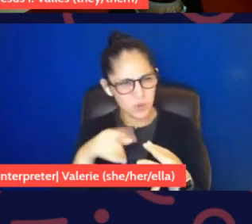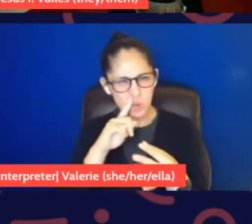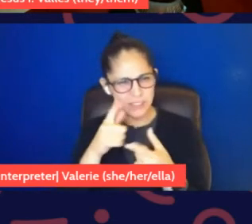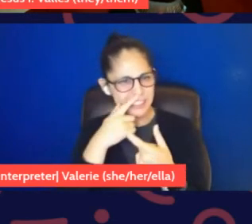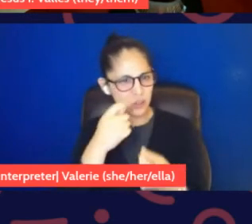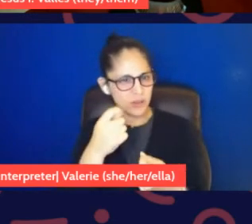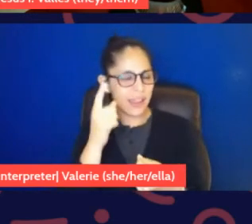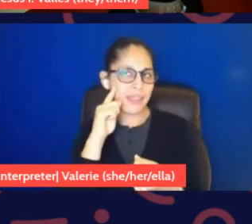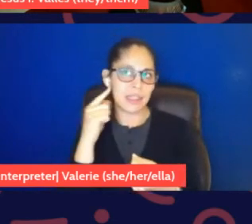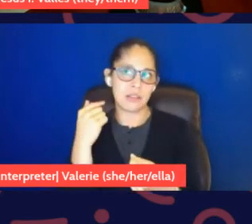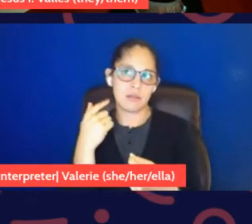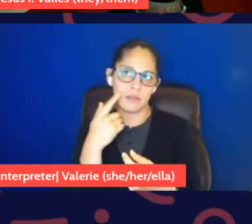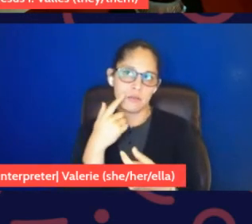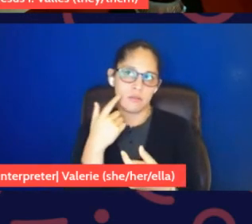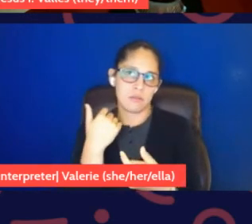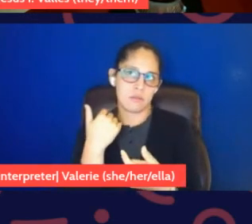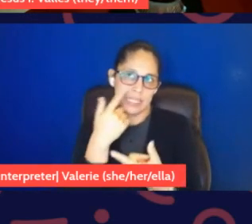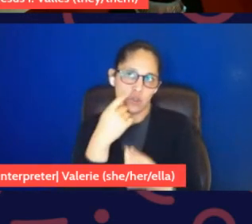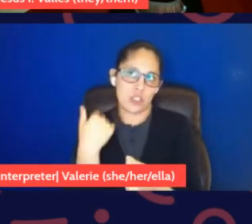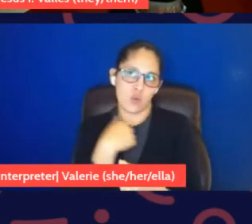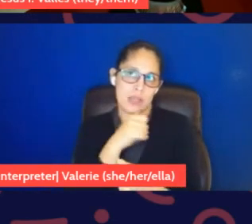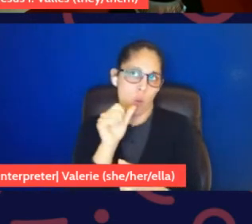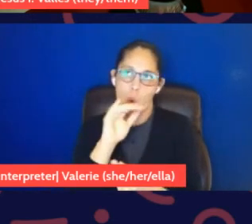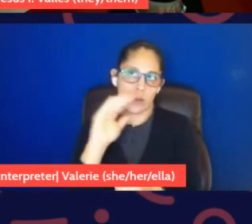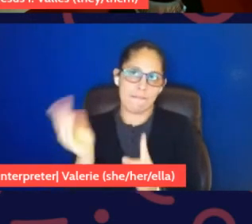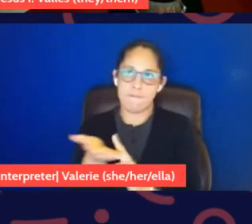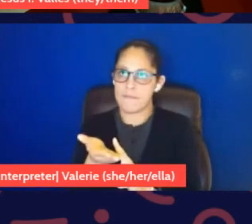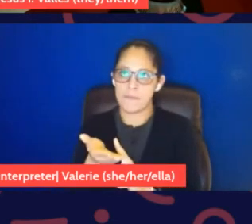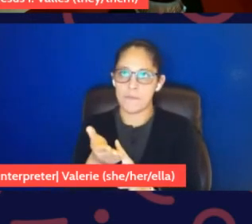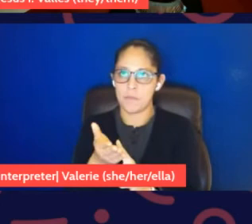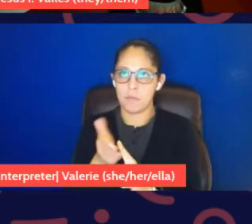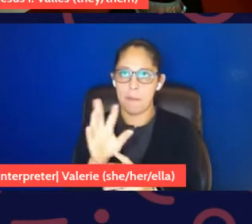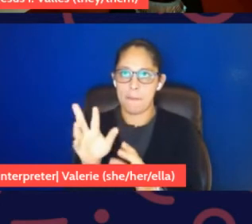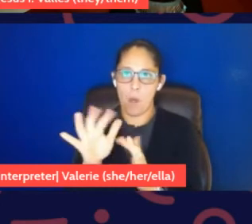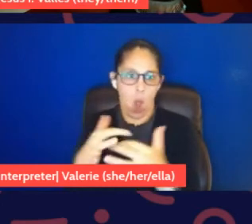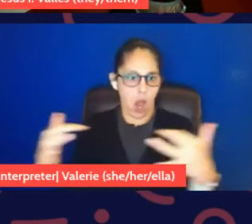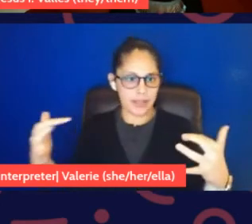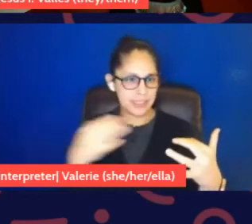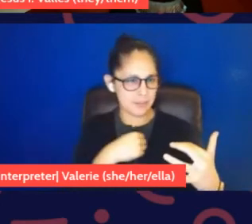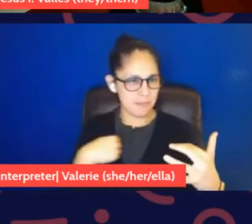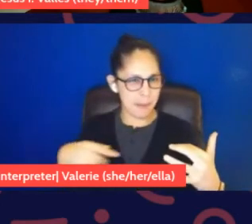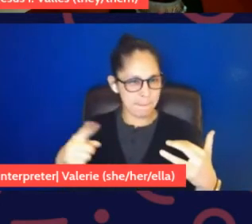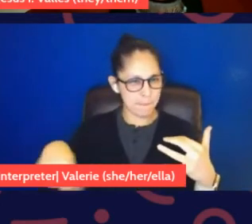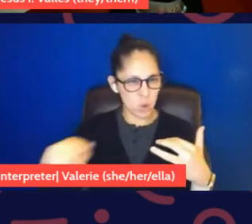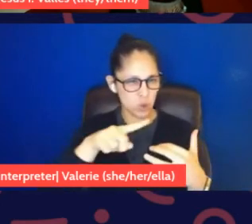convert audience members, and maybe we don't want to.